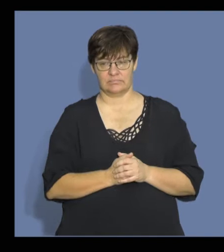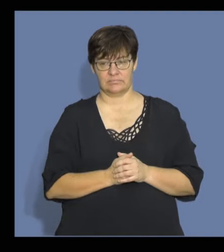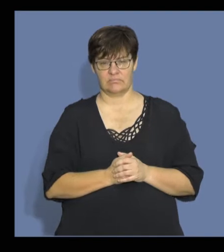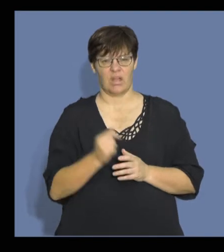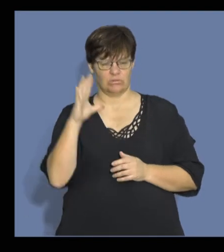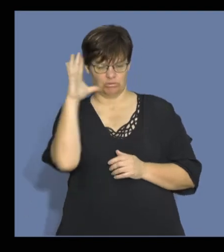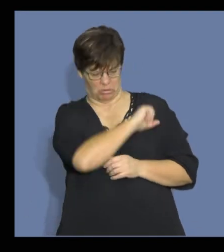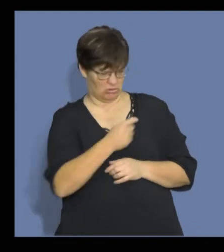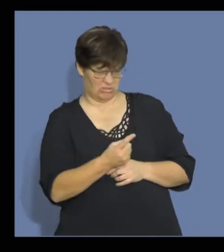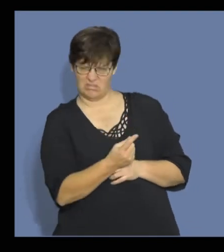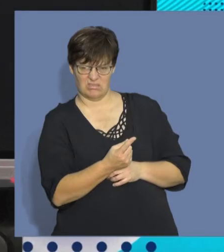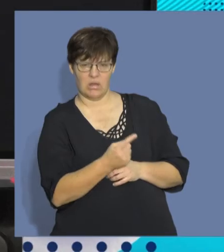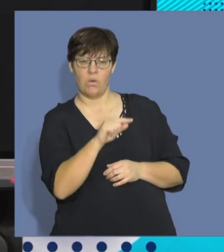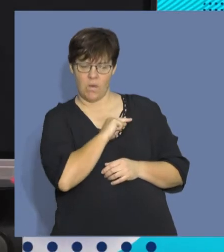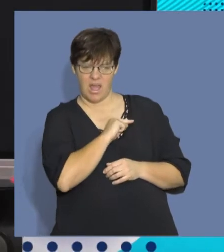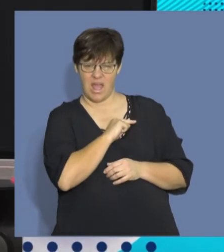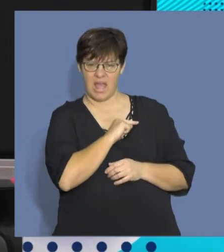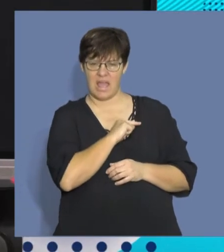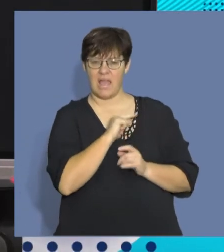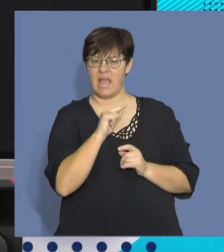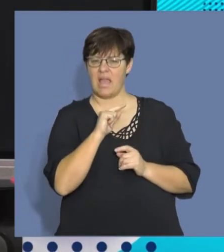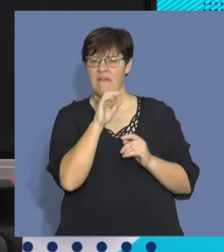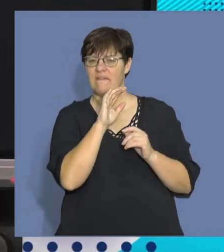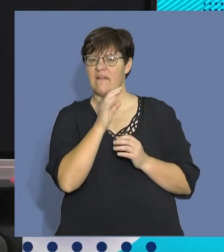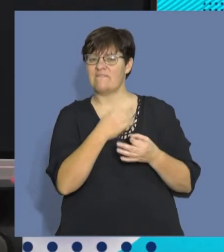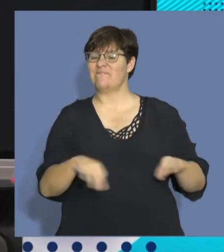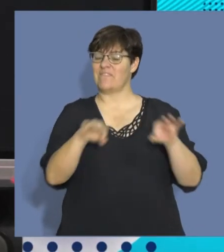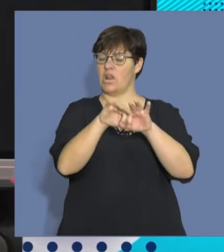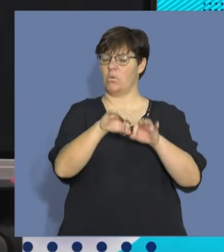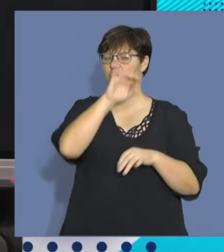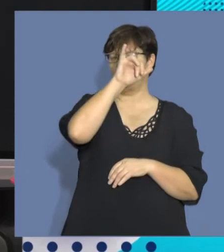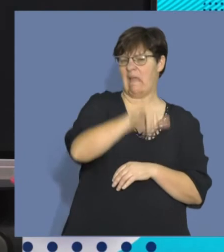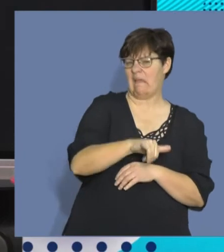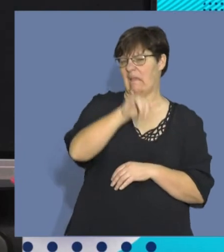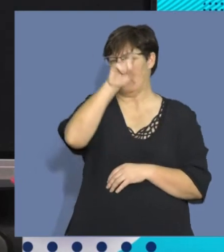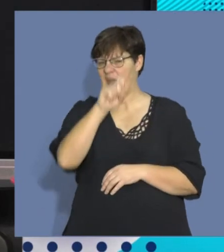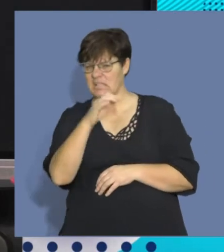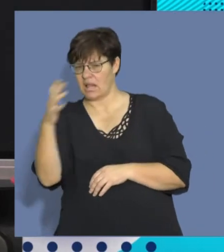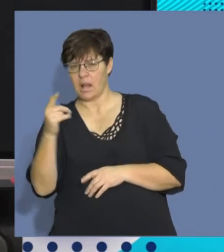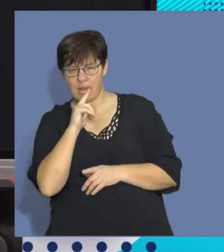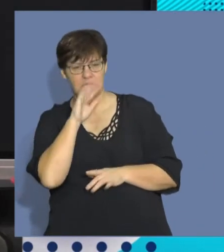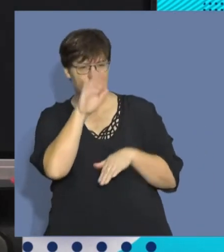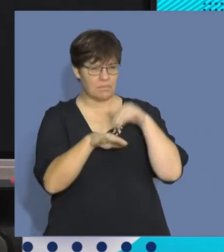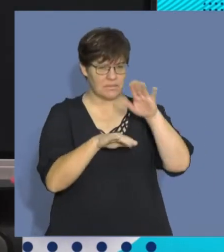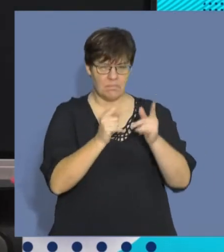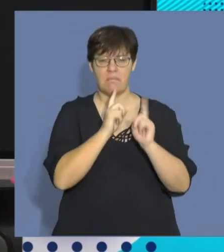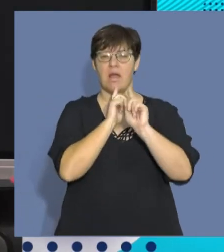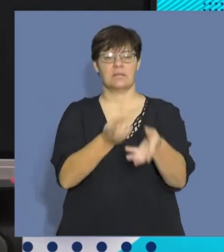looks strange because I had algebraic values, but when I put it into the formula and I worked through it step by step, I got to my answer quite